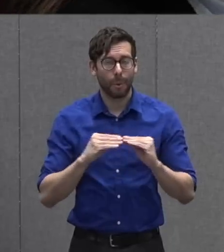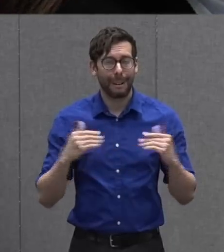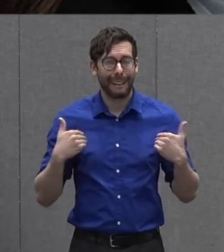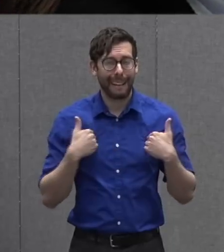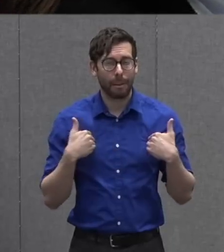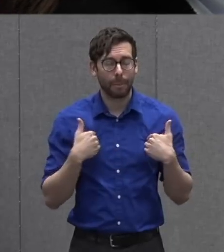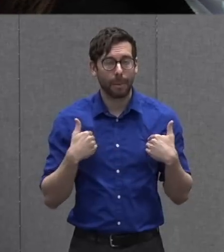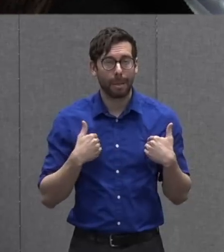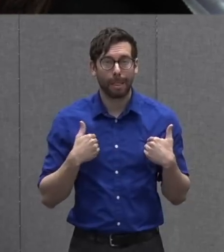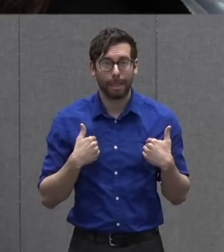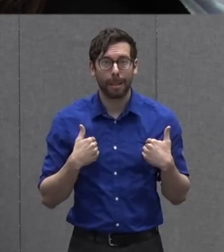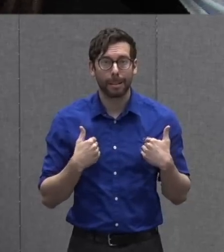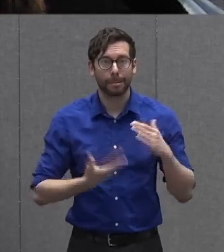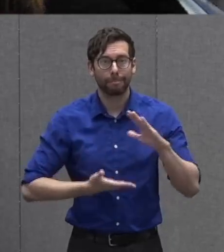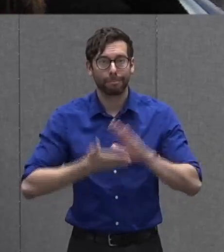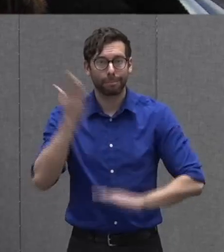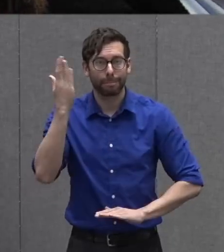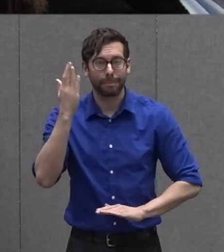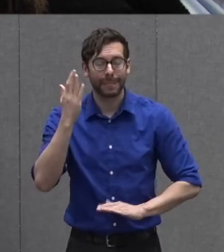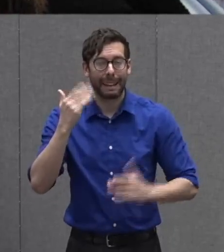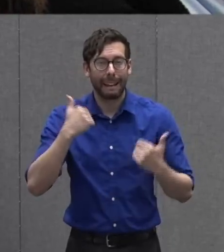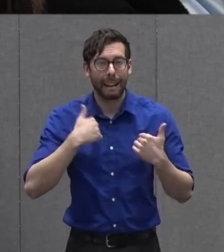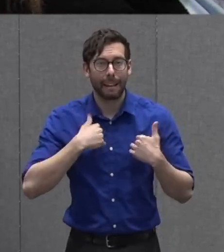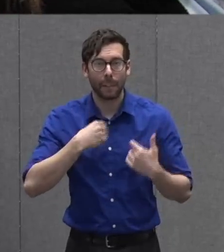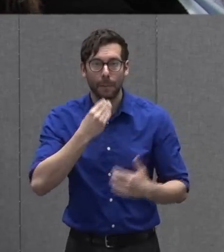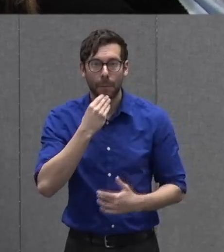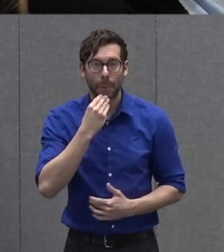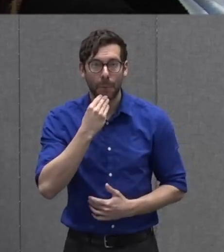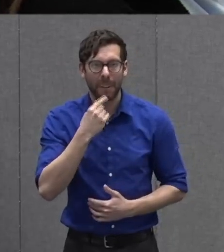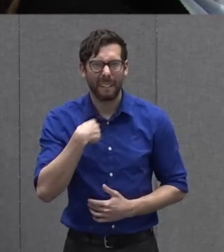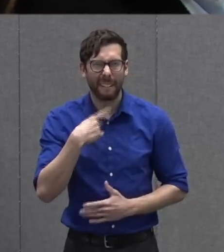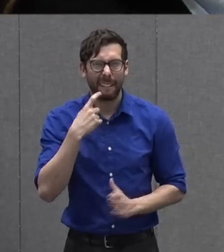food. I see a skunk